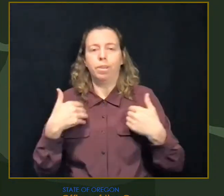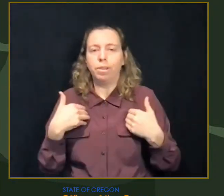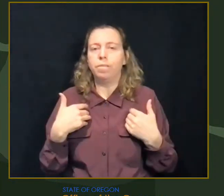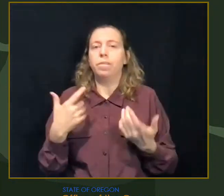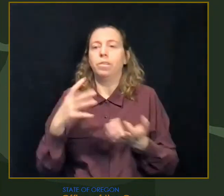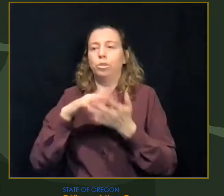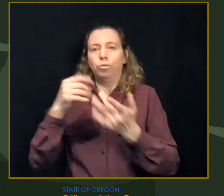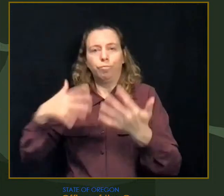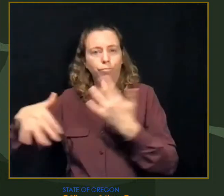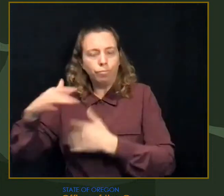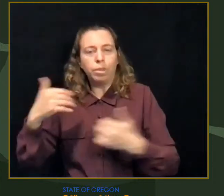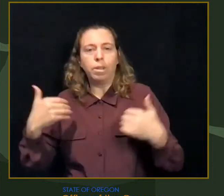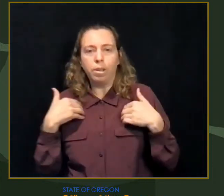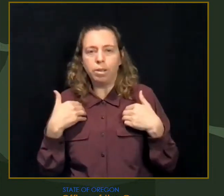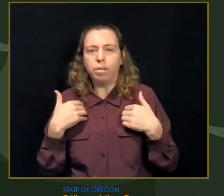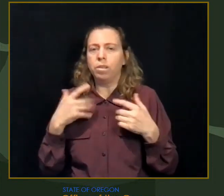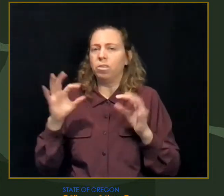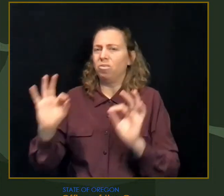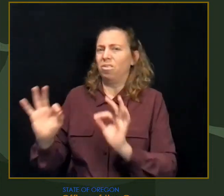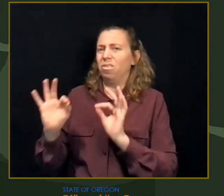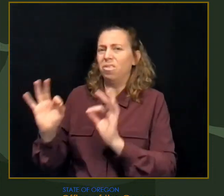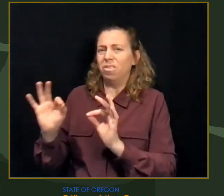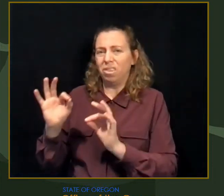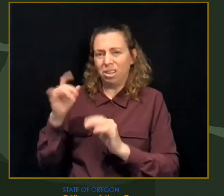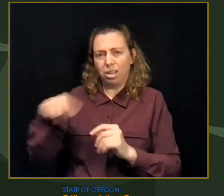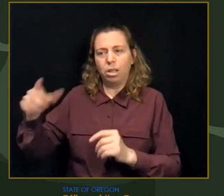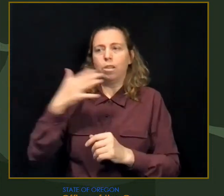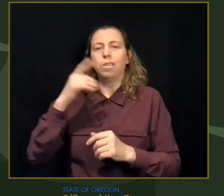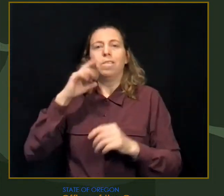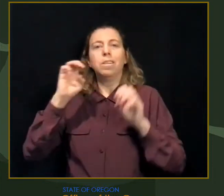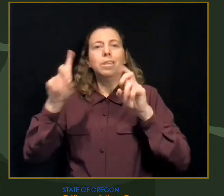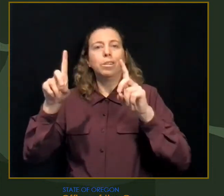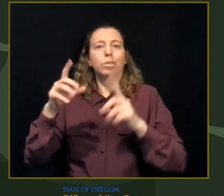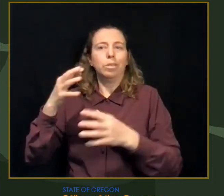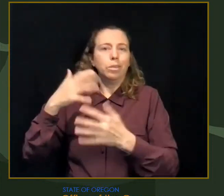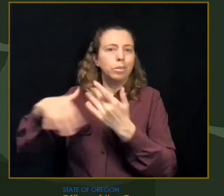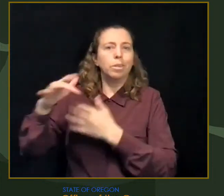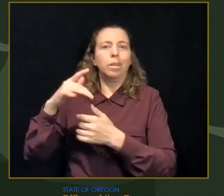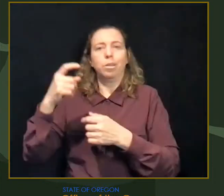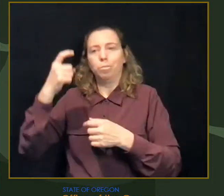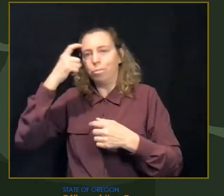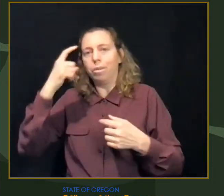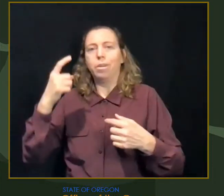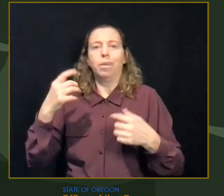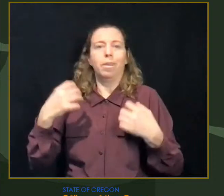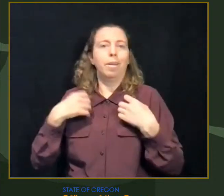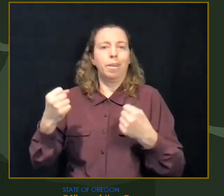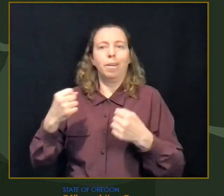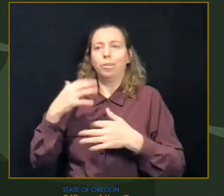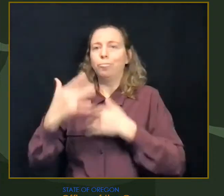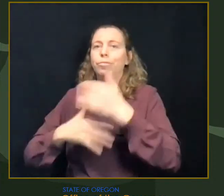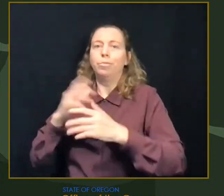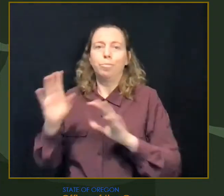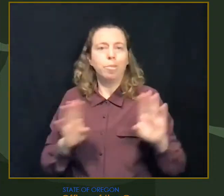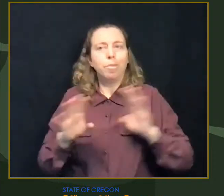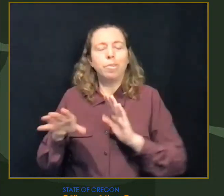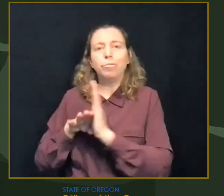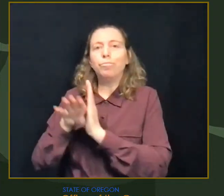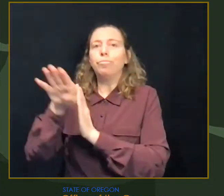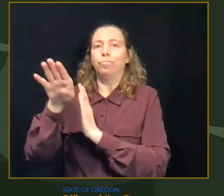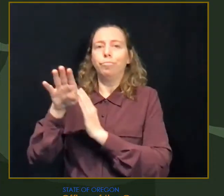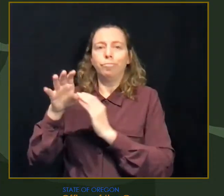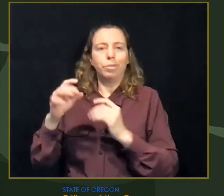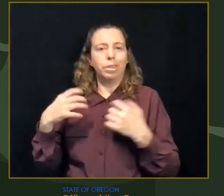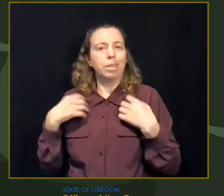their education. It's good for their mental and behavioral health and good for their social development. What we have seen, though,